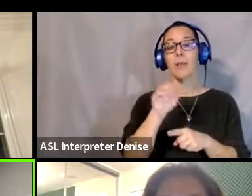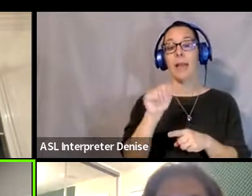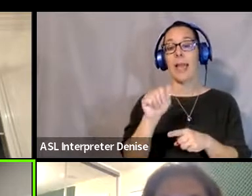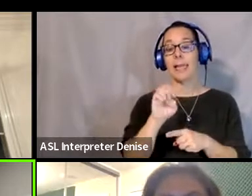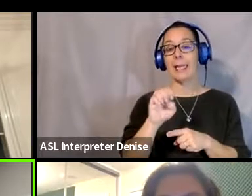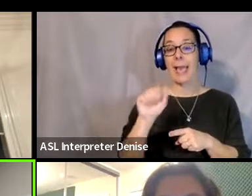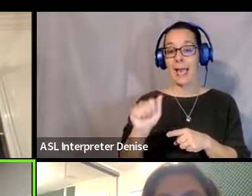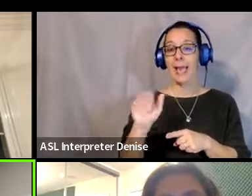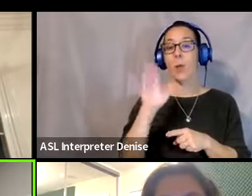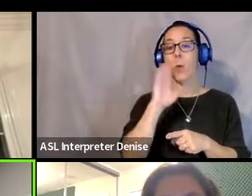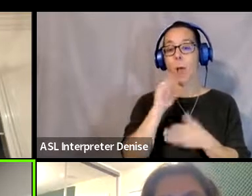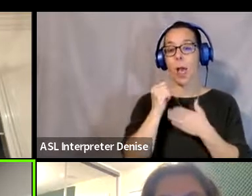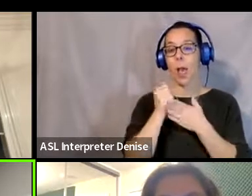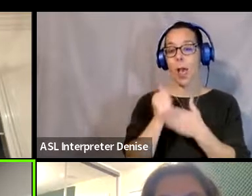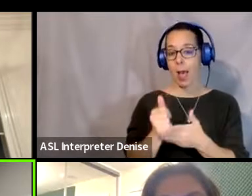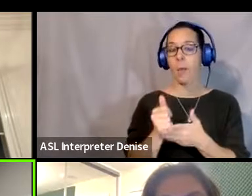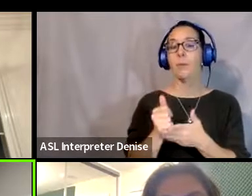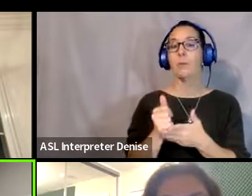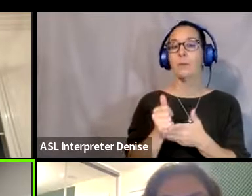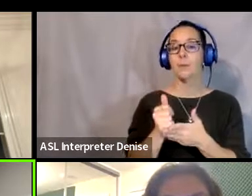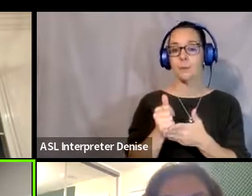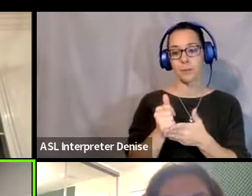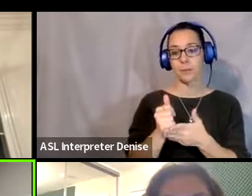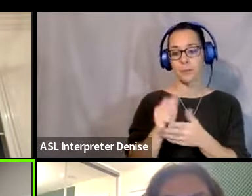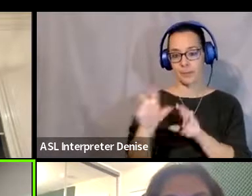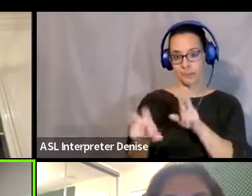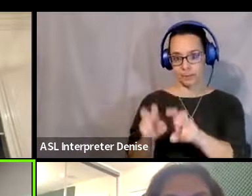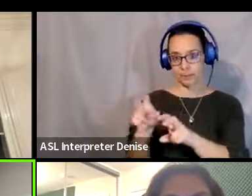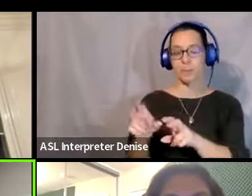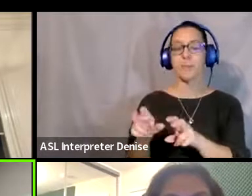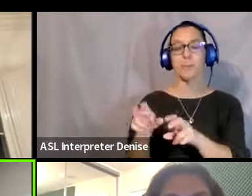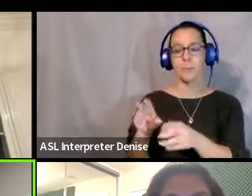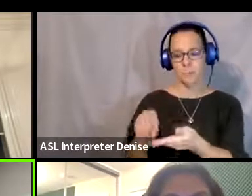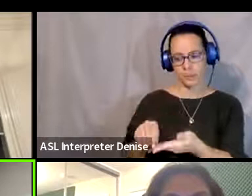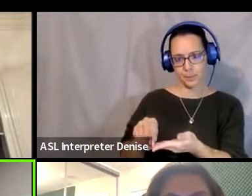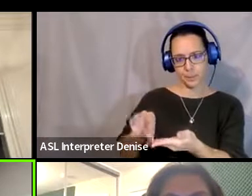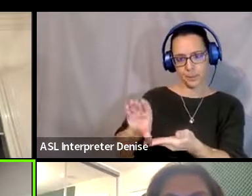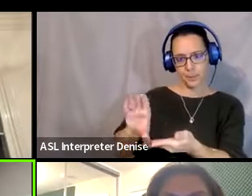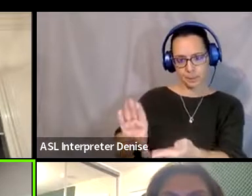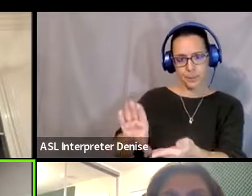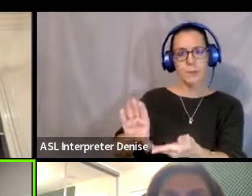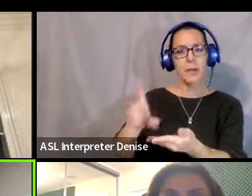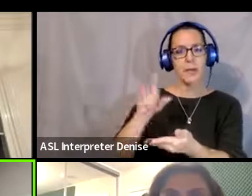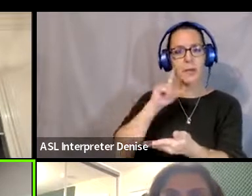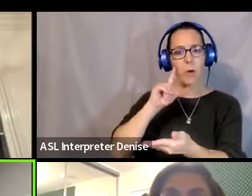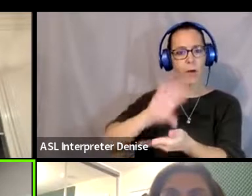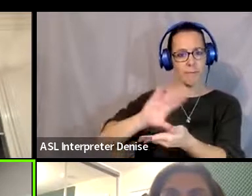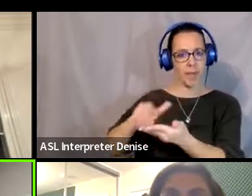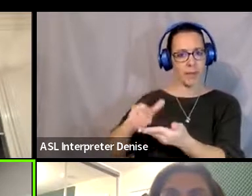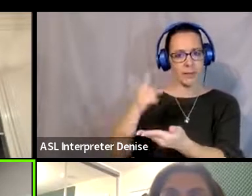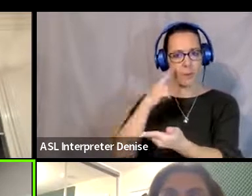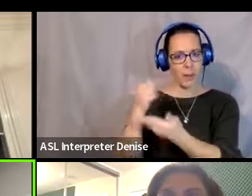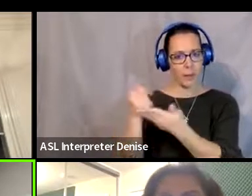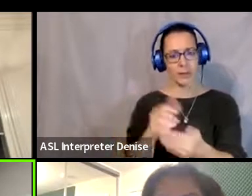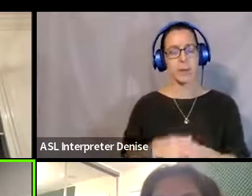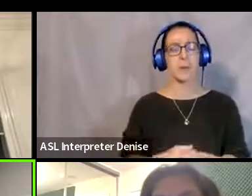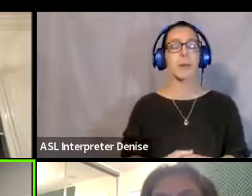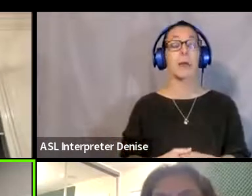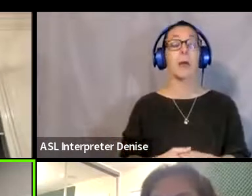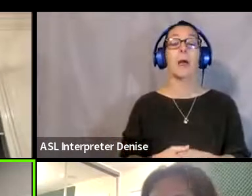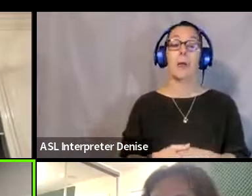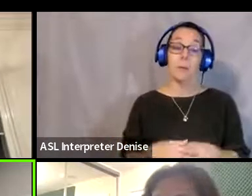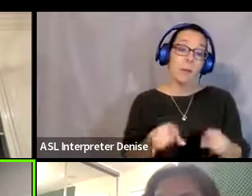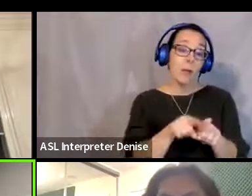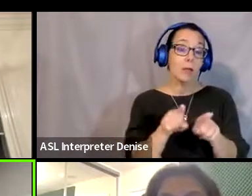our PTO in that. And then obviously we always offer the opportunity for parents to donate if